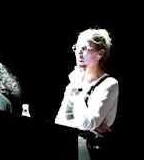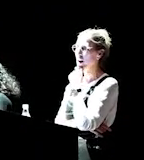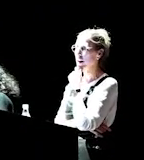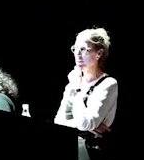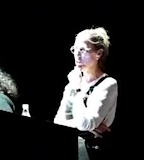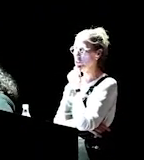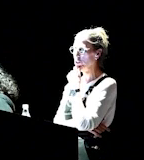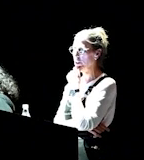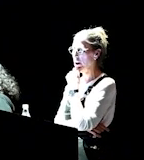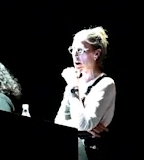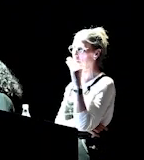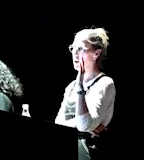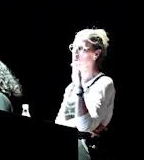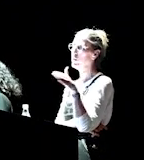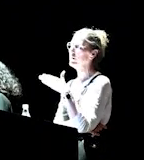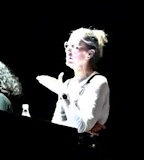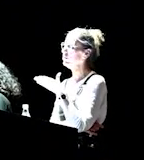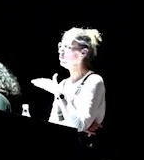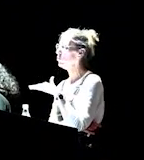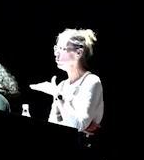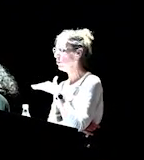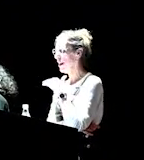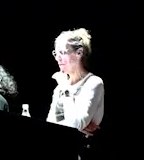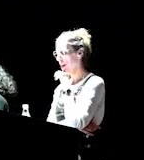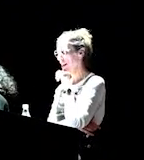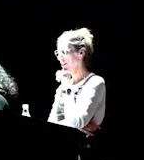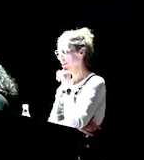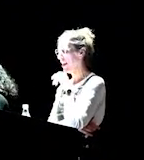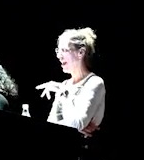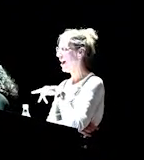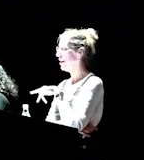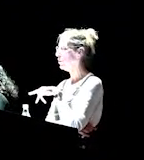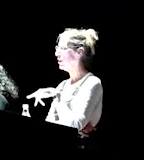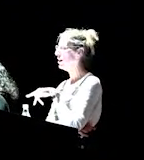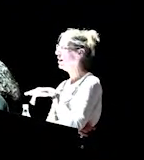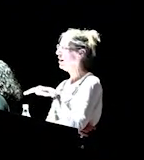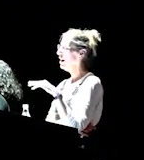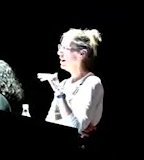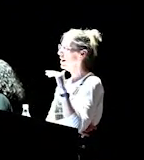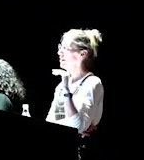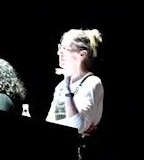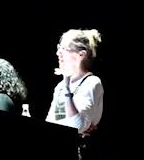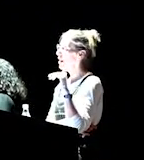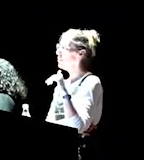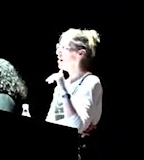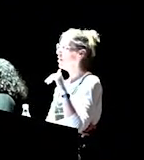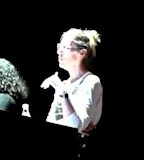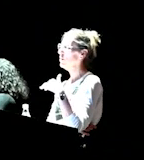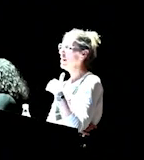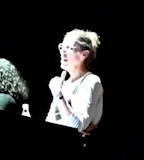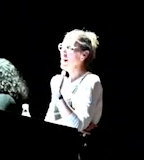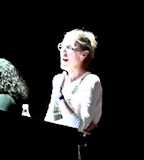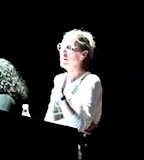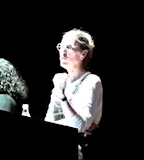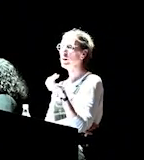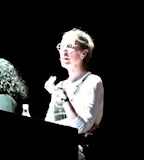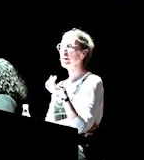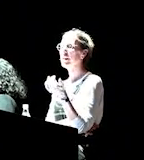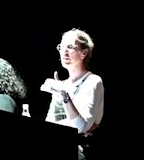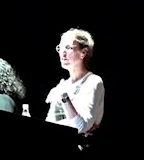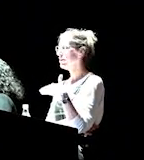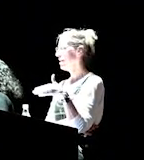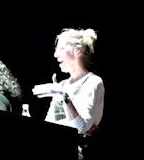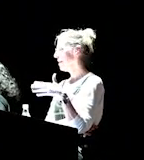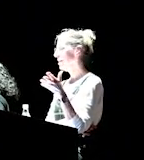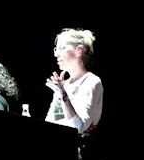noted on a recent social campaign that they had where Elmo had